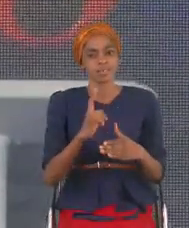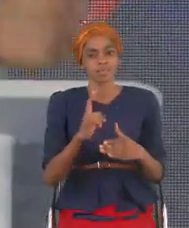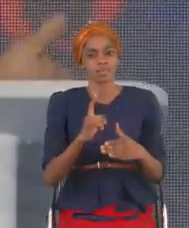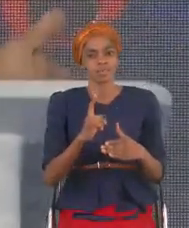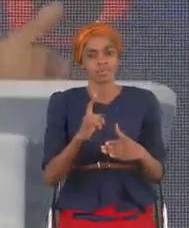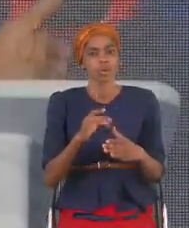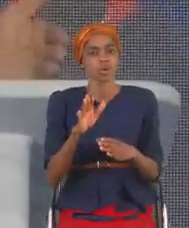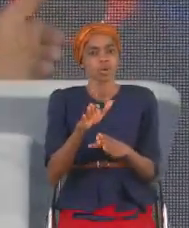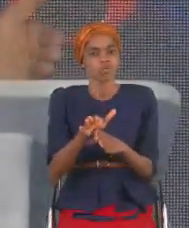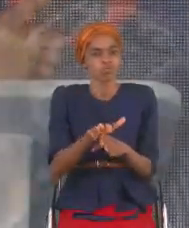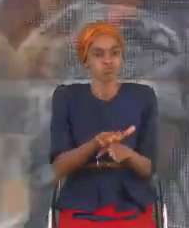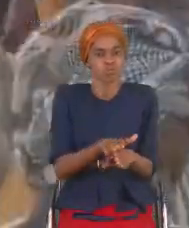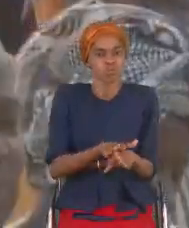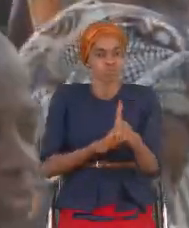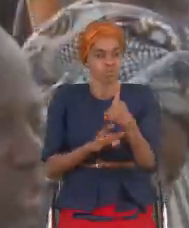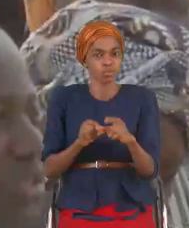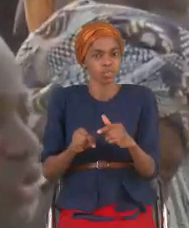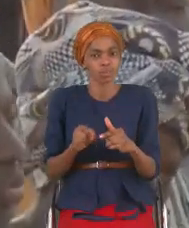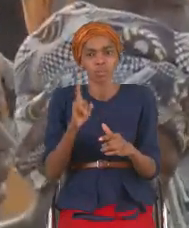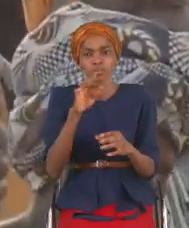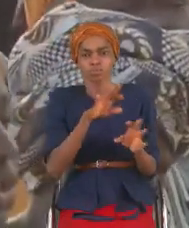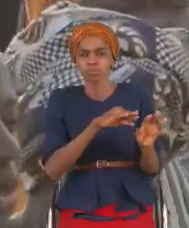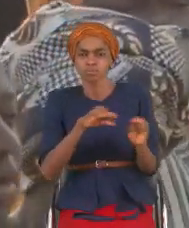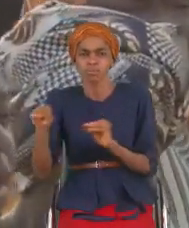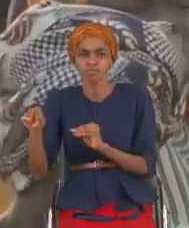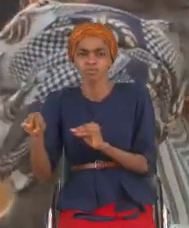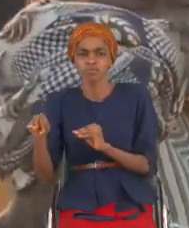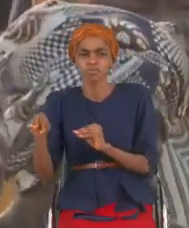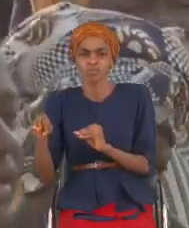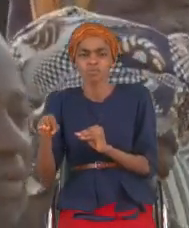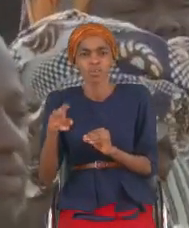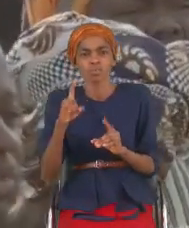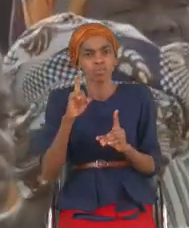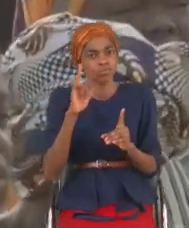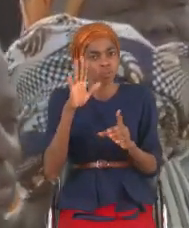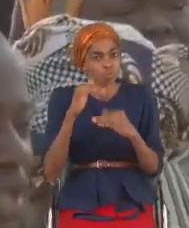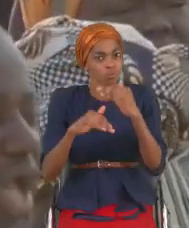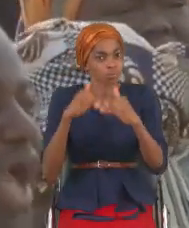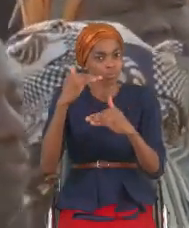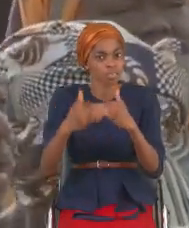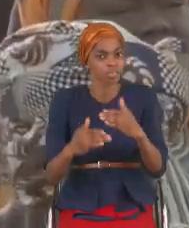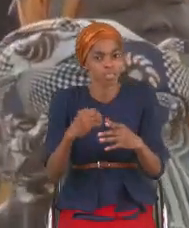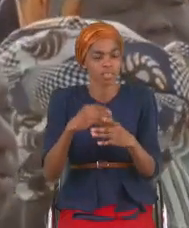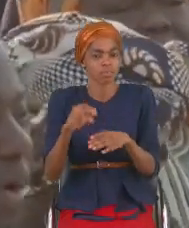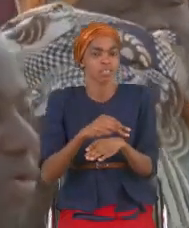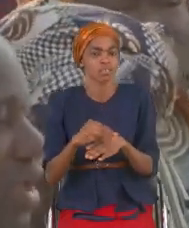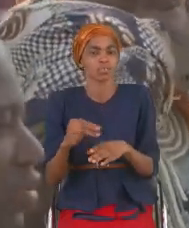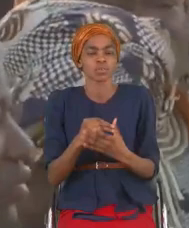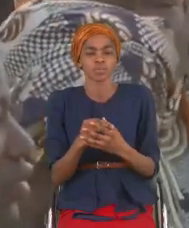or slow down your move your progress in ministry